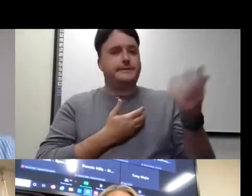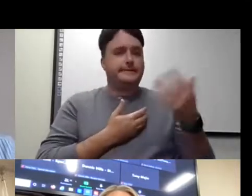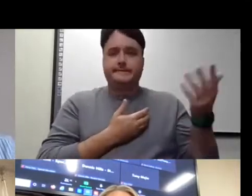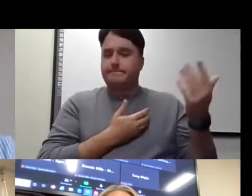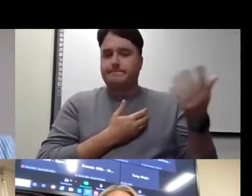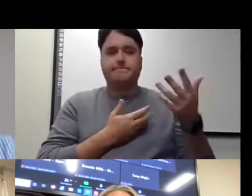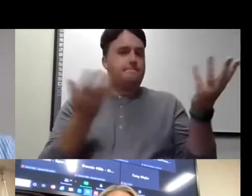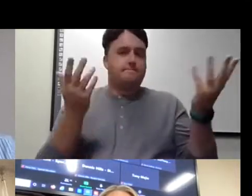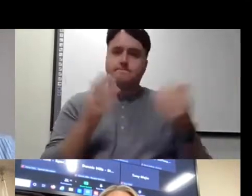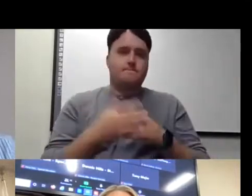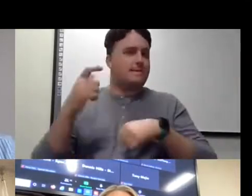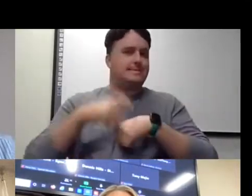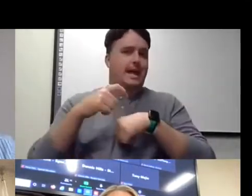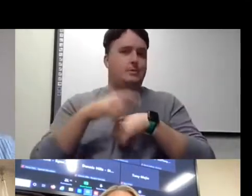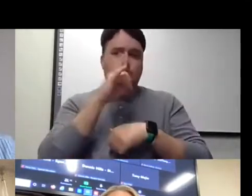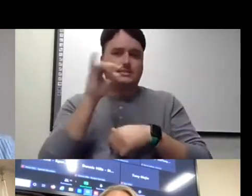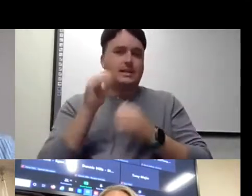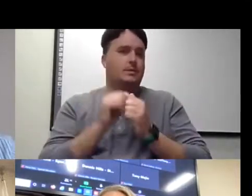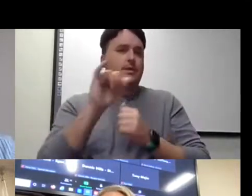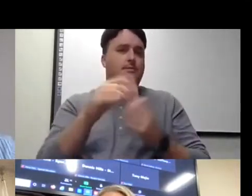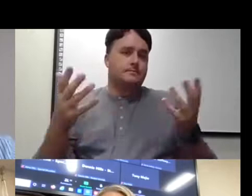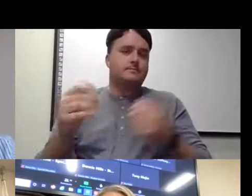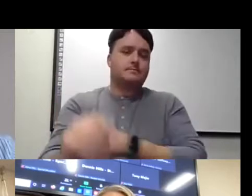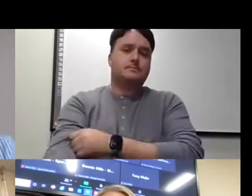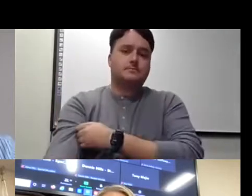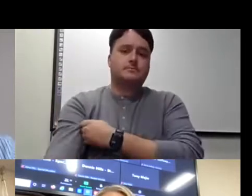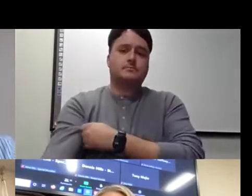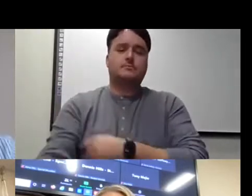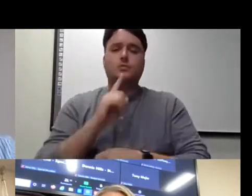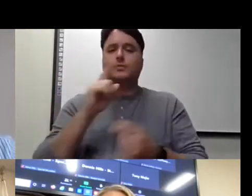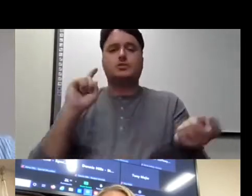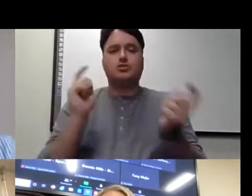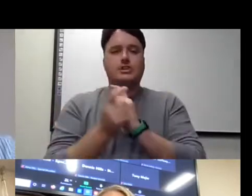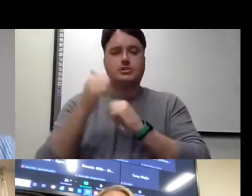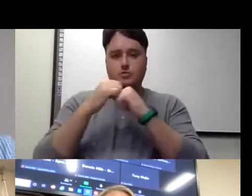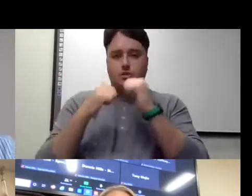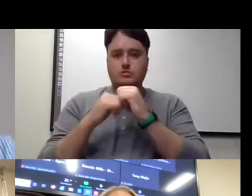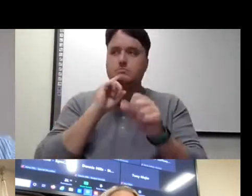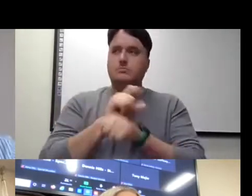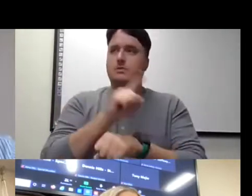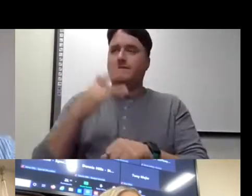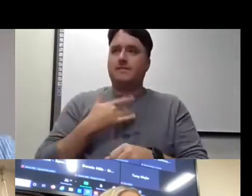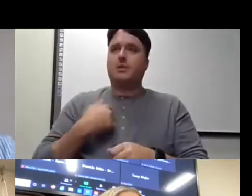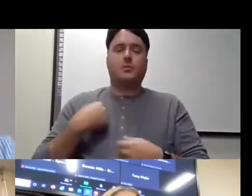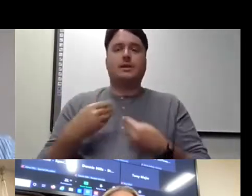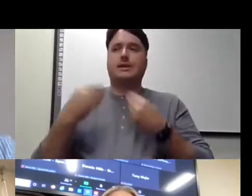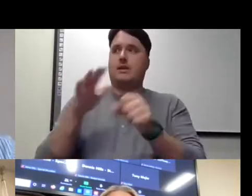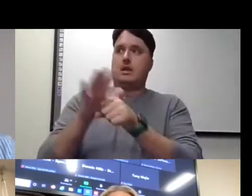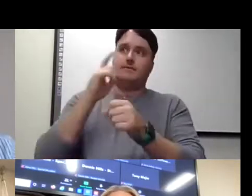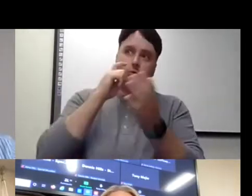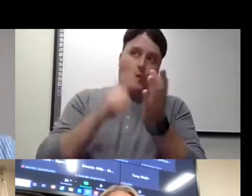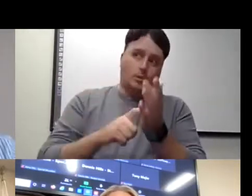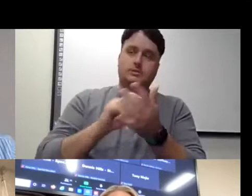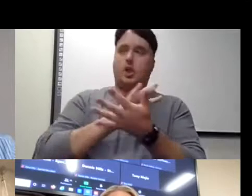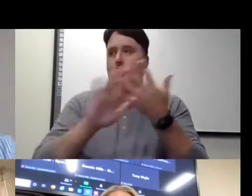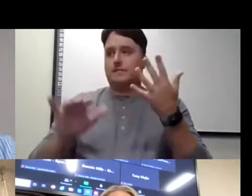yeah, just what the timing looks like with something like that, like really changing the structure and making sure that people feel like we've given them enough notice and like all of